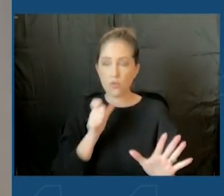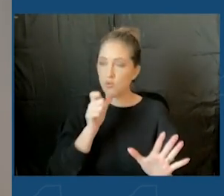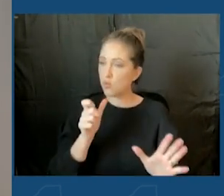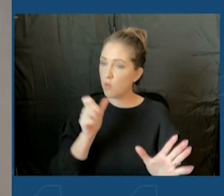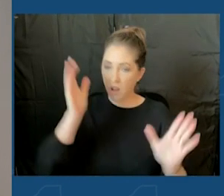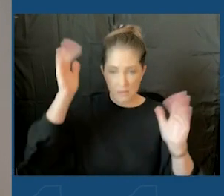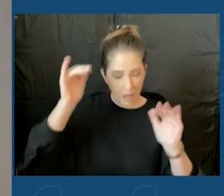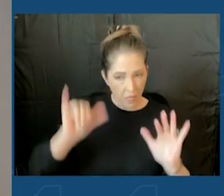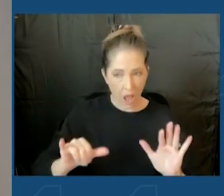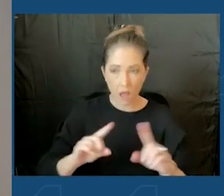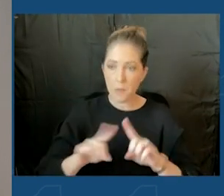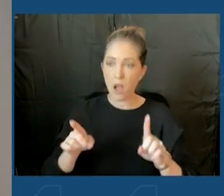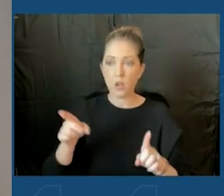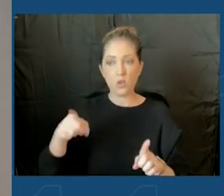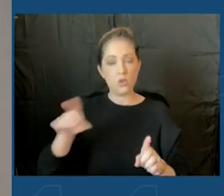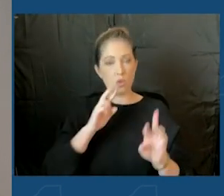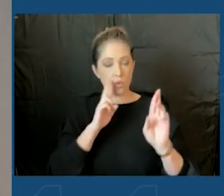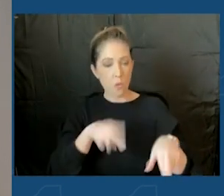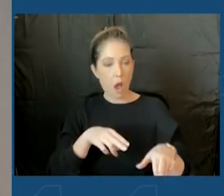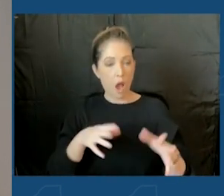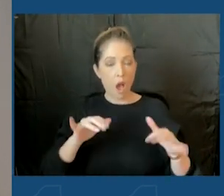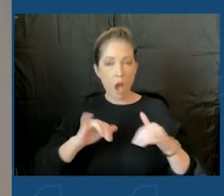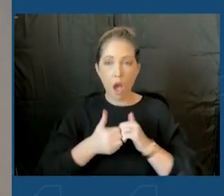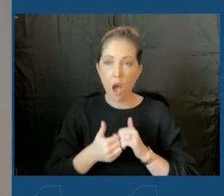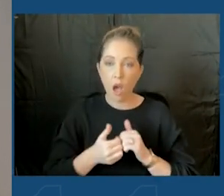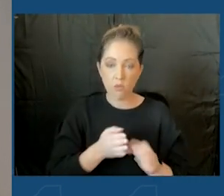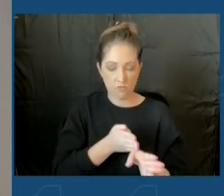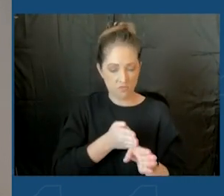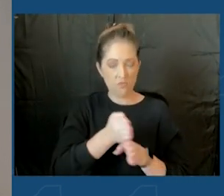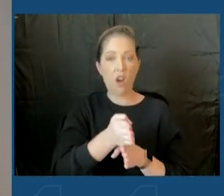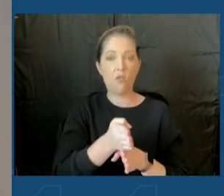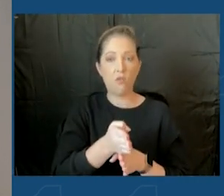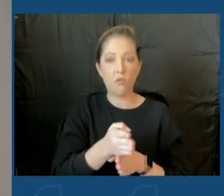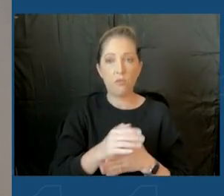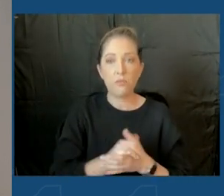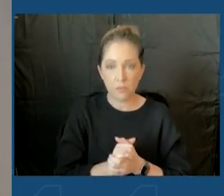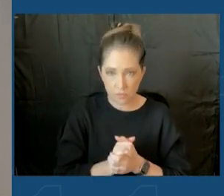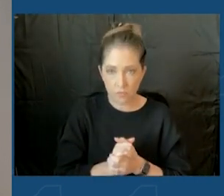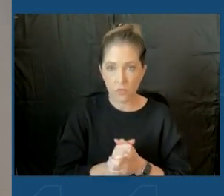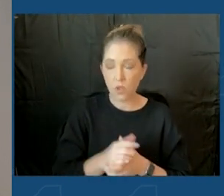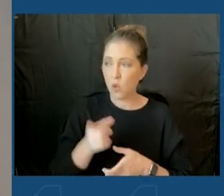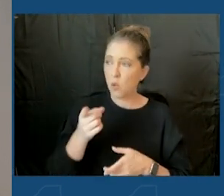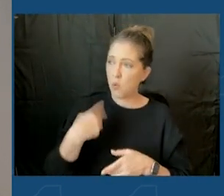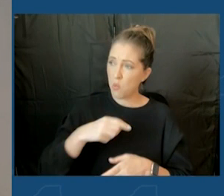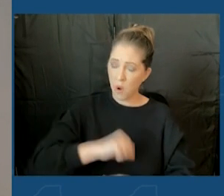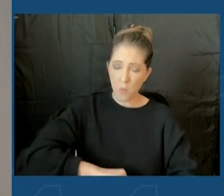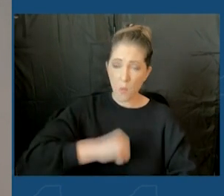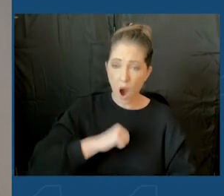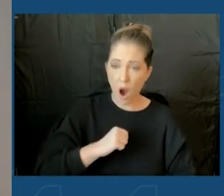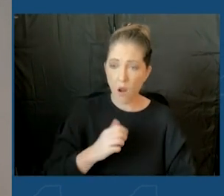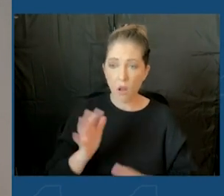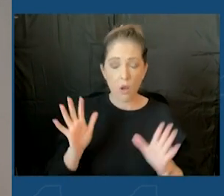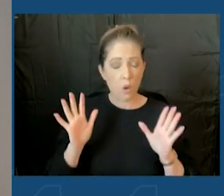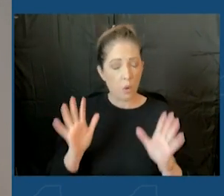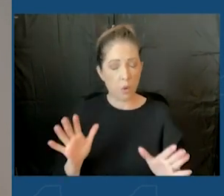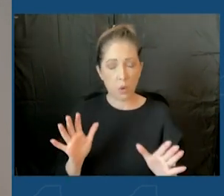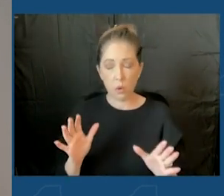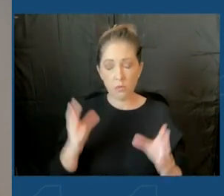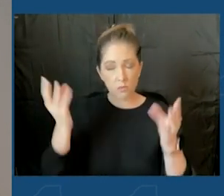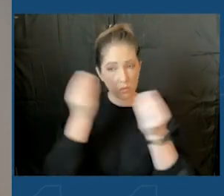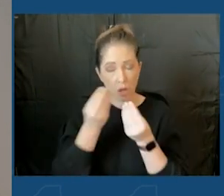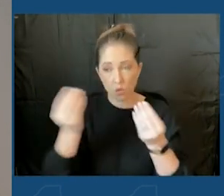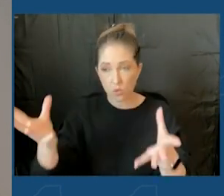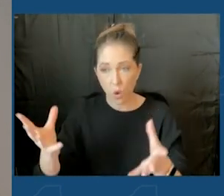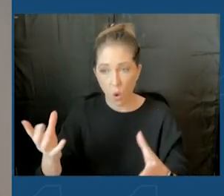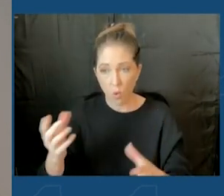professionals, and you made us all so very proud. And I can't tell you what that means to be the governor of a state with workers like you who